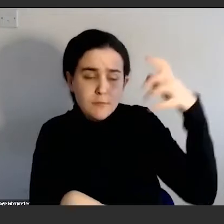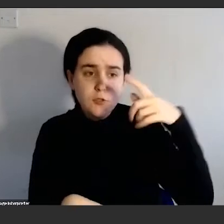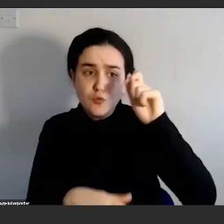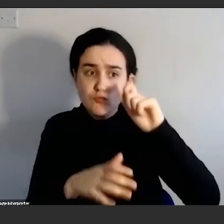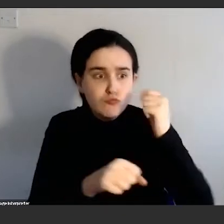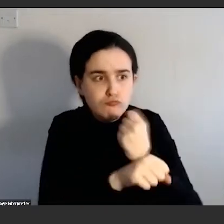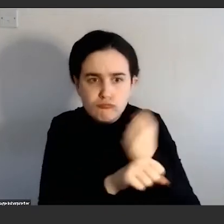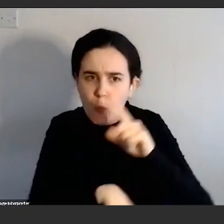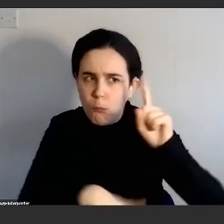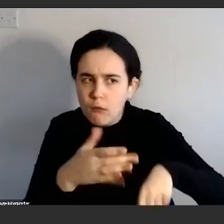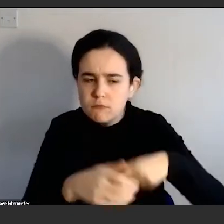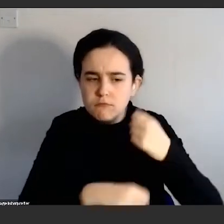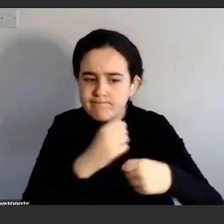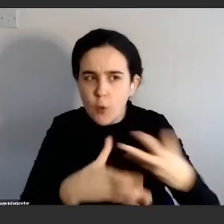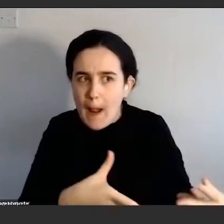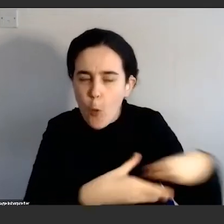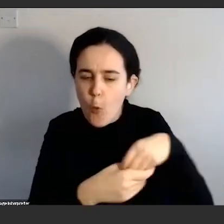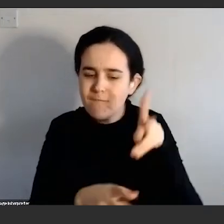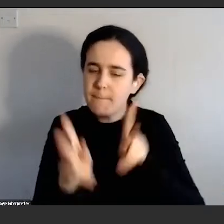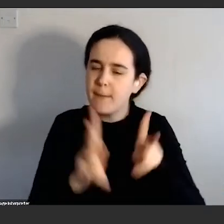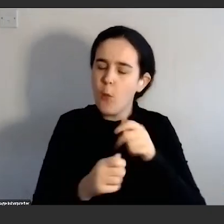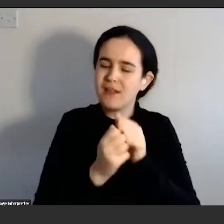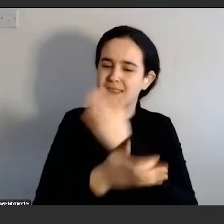and think about Israel, what would you share?